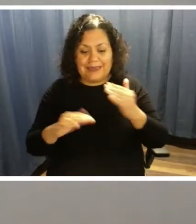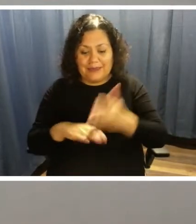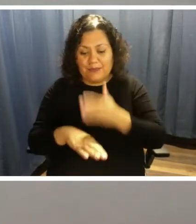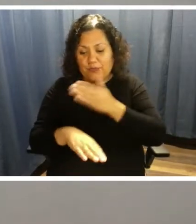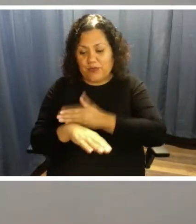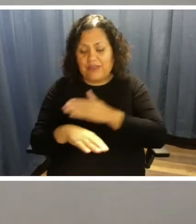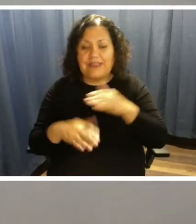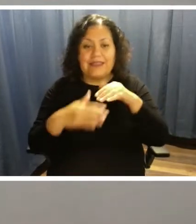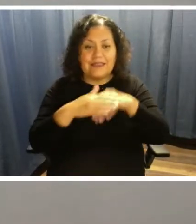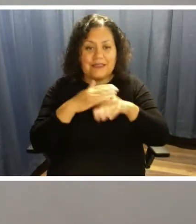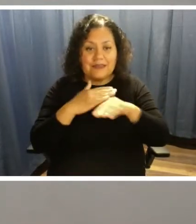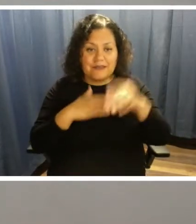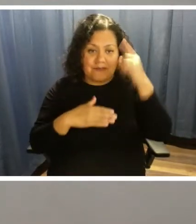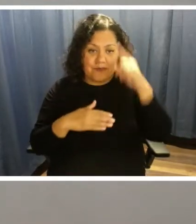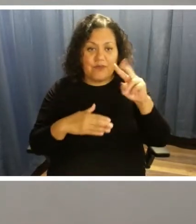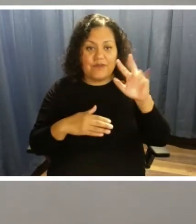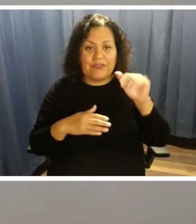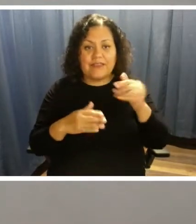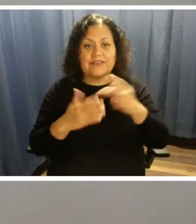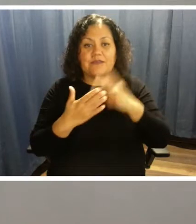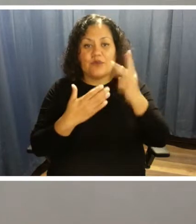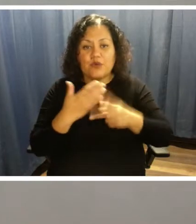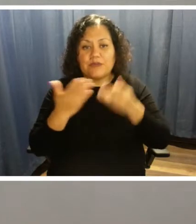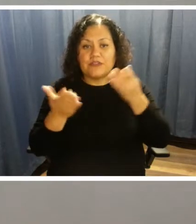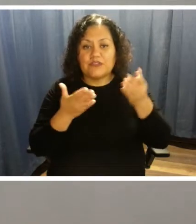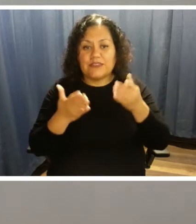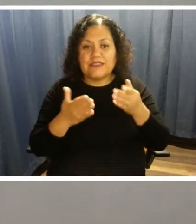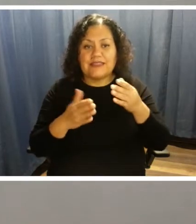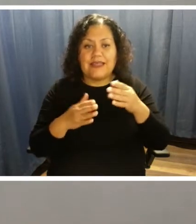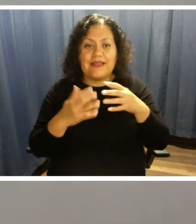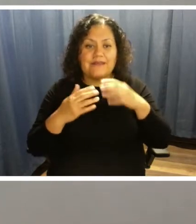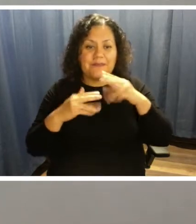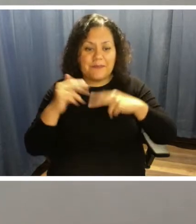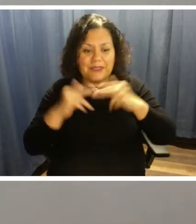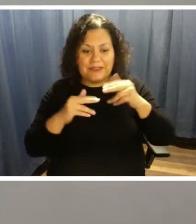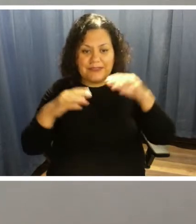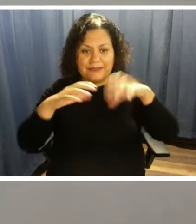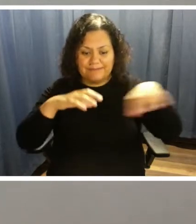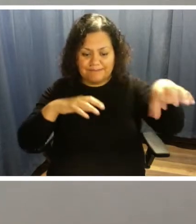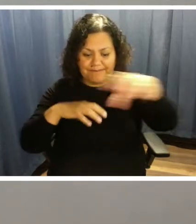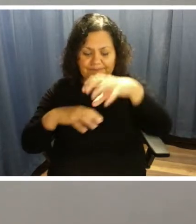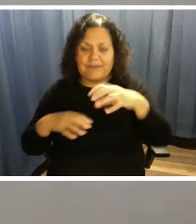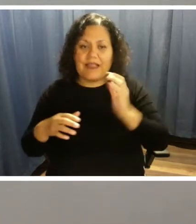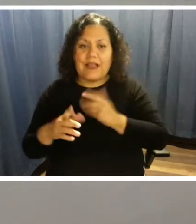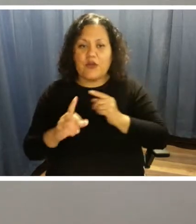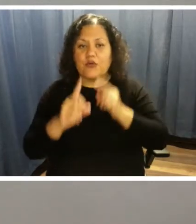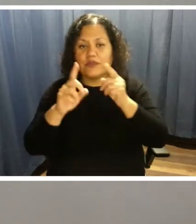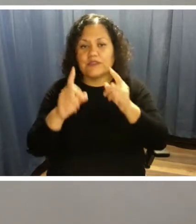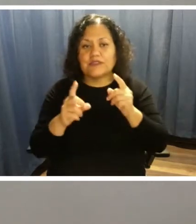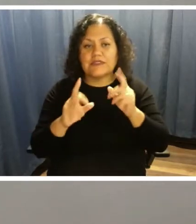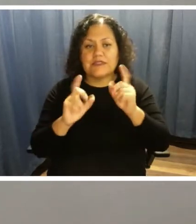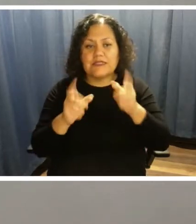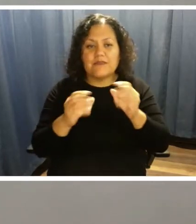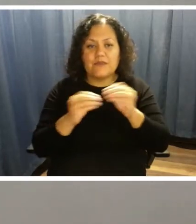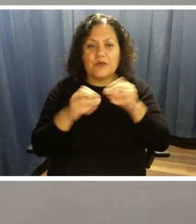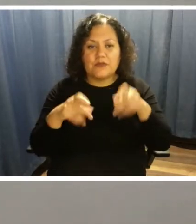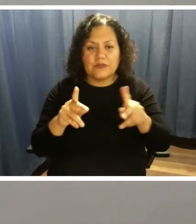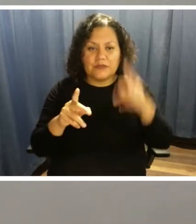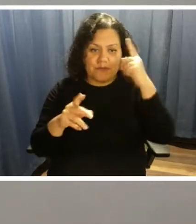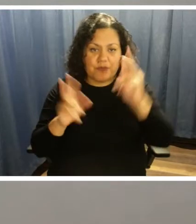services, programs, and facilities. Our goal is to put more opportunities within reach for people with disabilities.